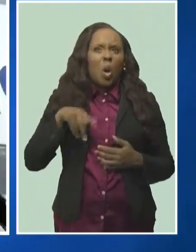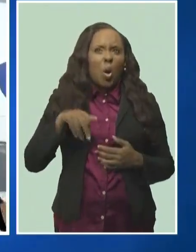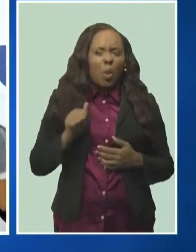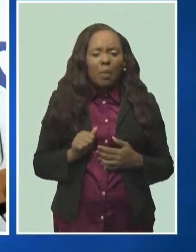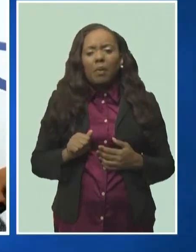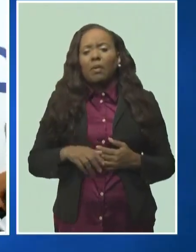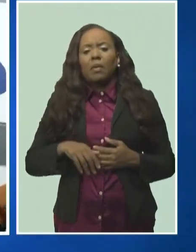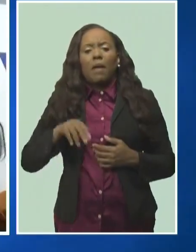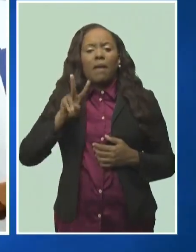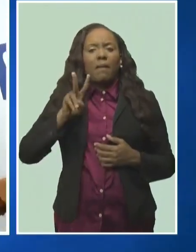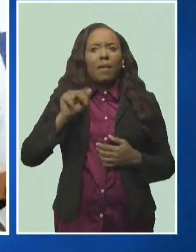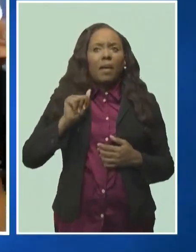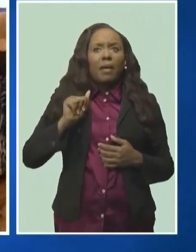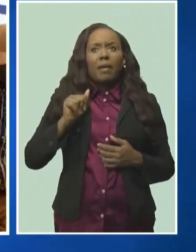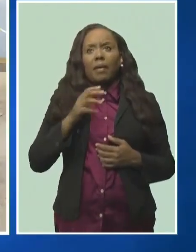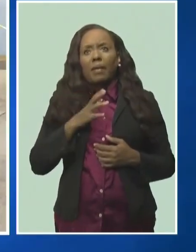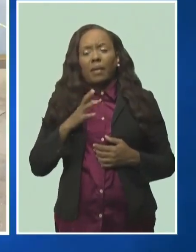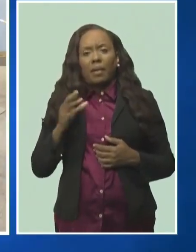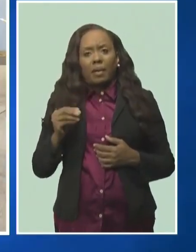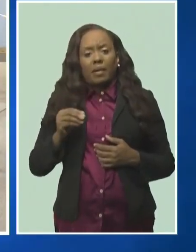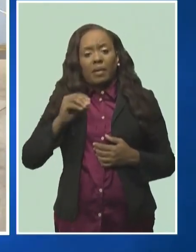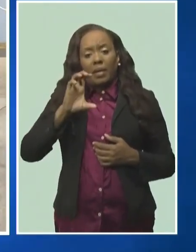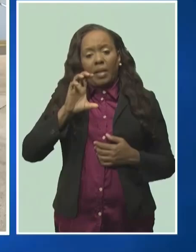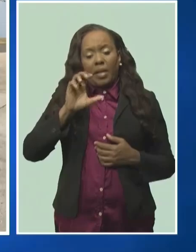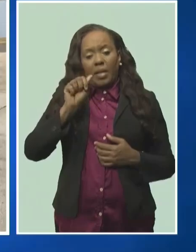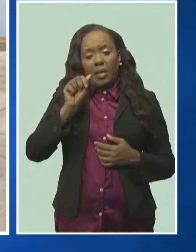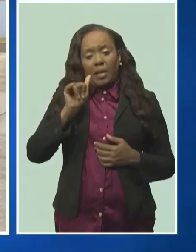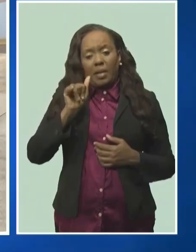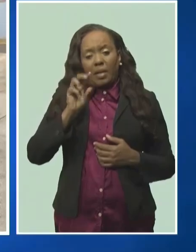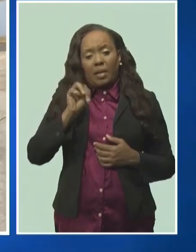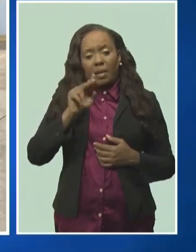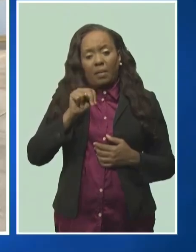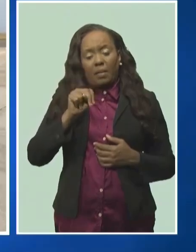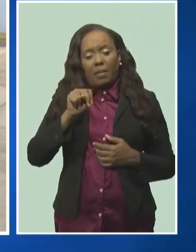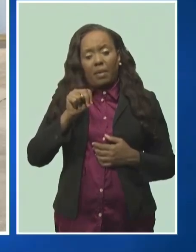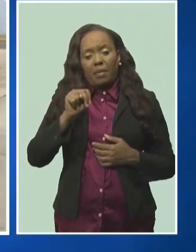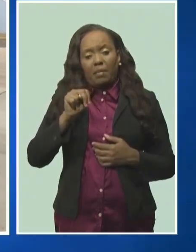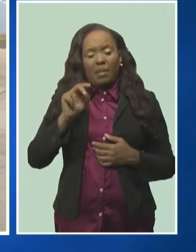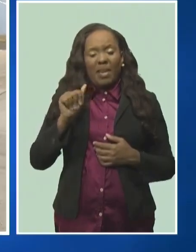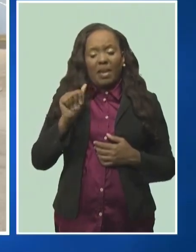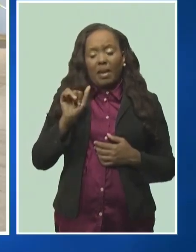January, and also the newly introduced Cayman Airways service. The